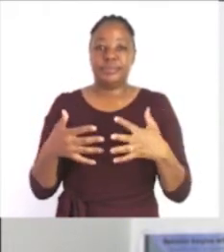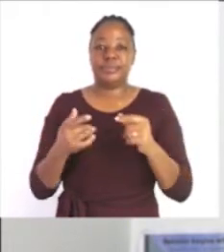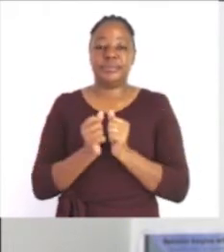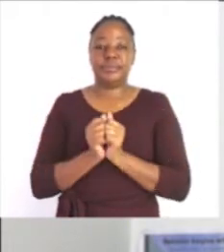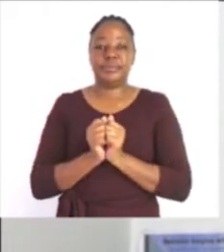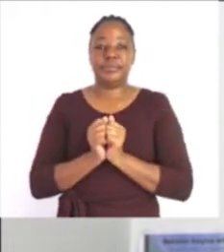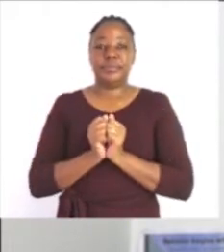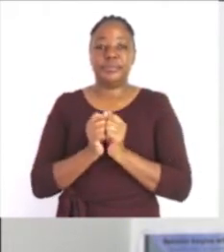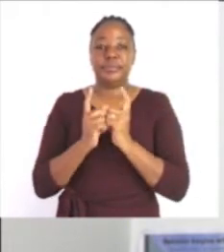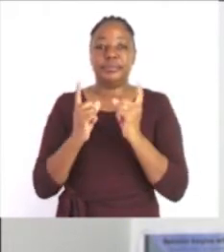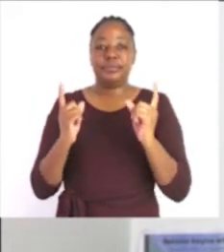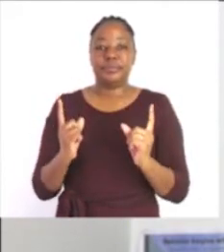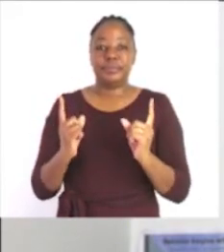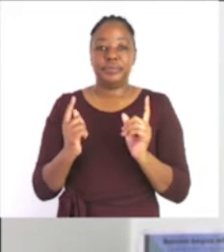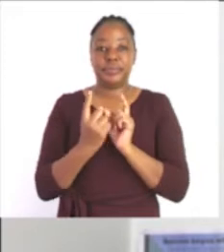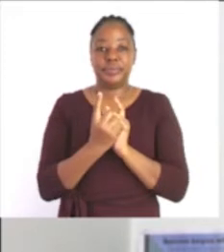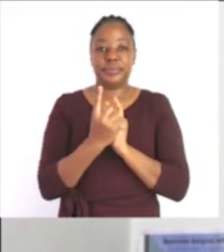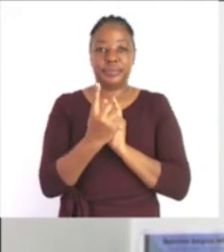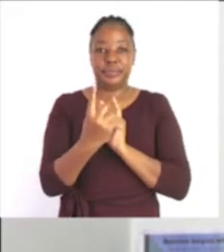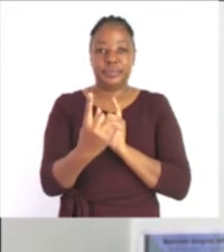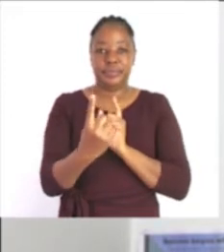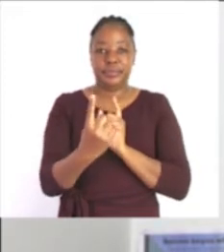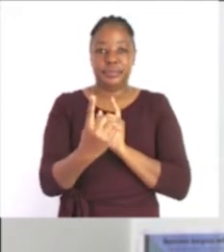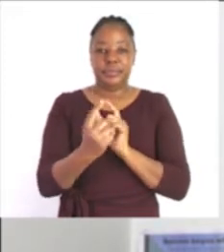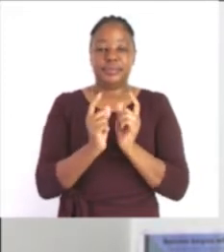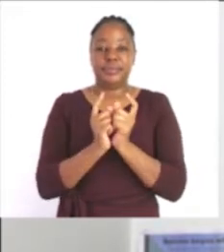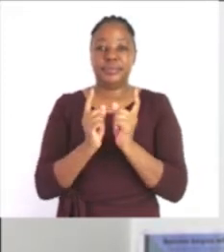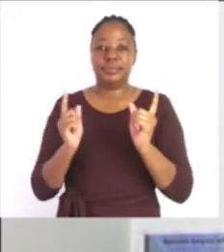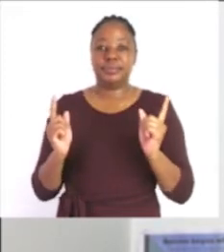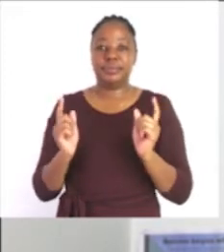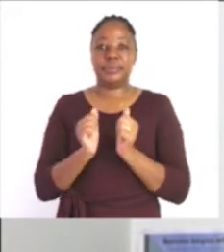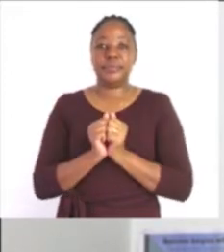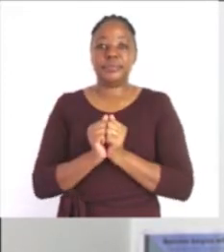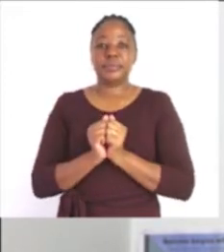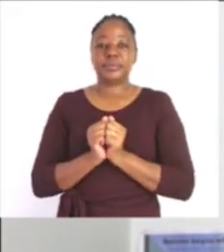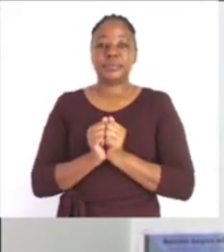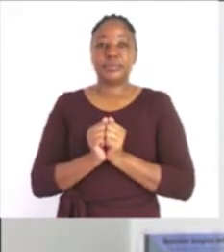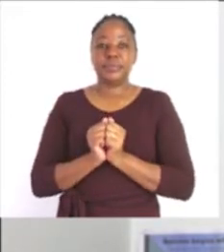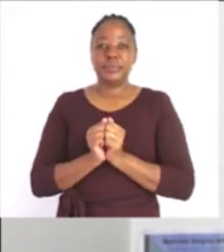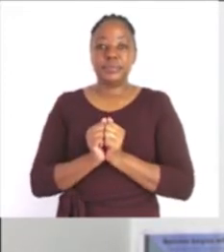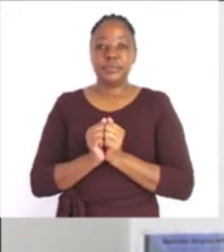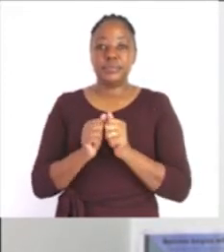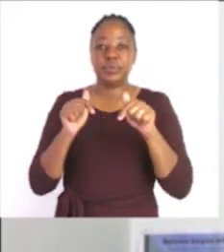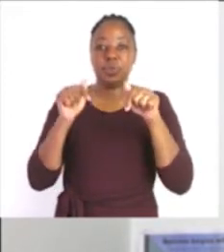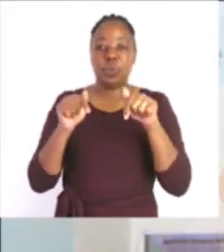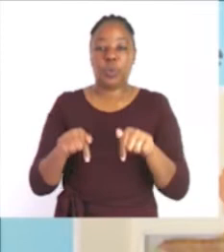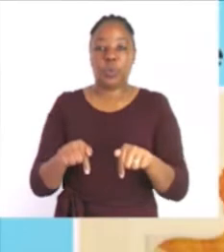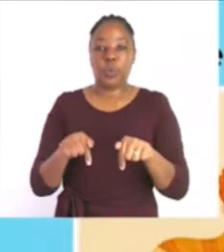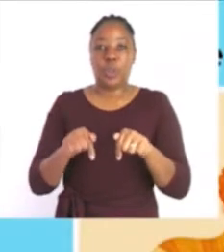and to check your social distancing. Make sure that you're not touching anyone around you. Very